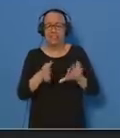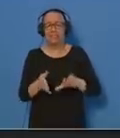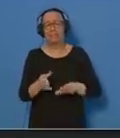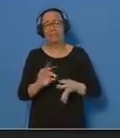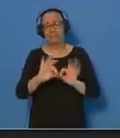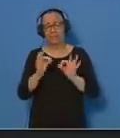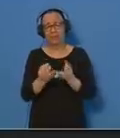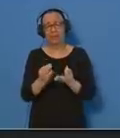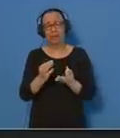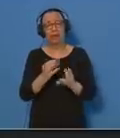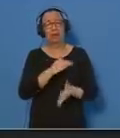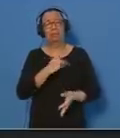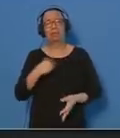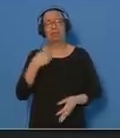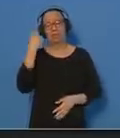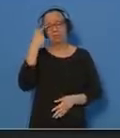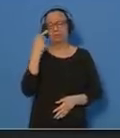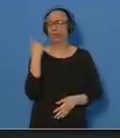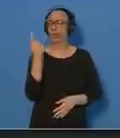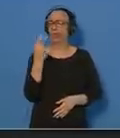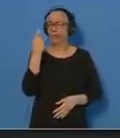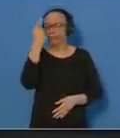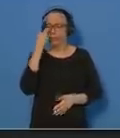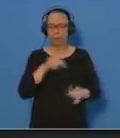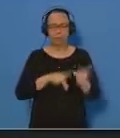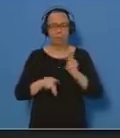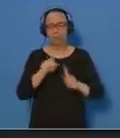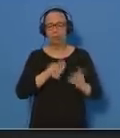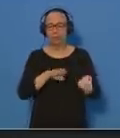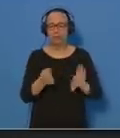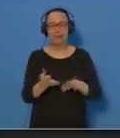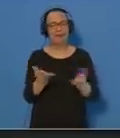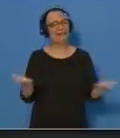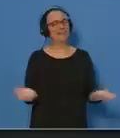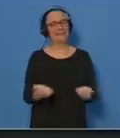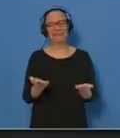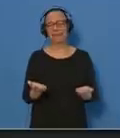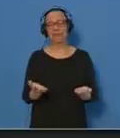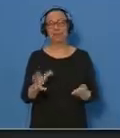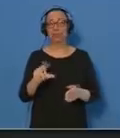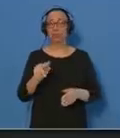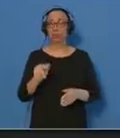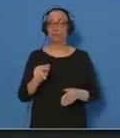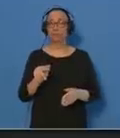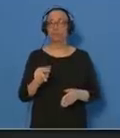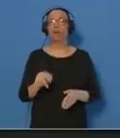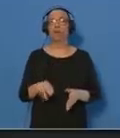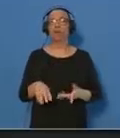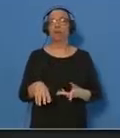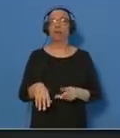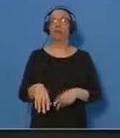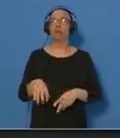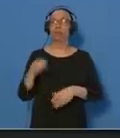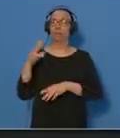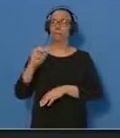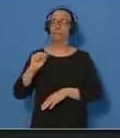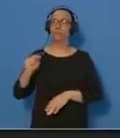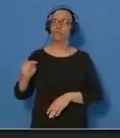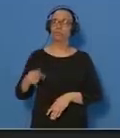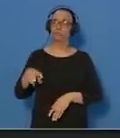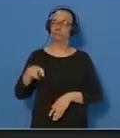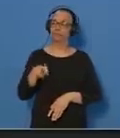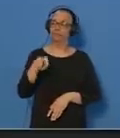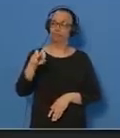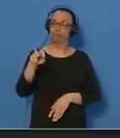government only cares about Bermudians who pass away here, and I mentioned that. The Minister of Tourism and Transport has been in